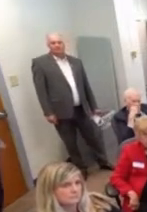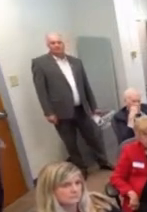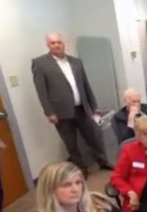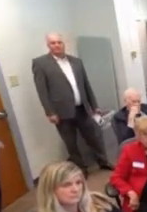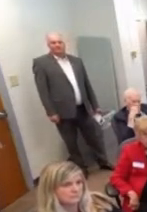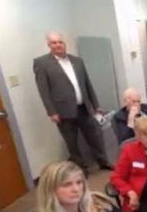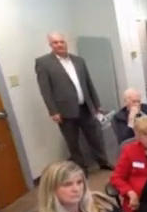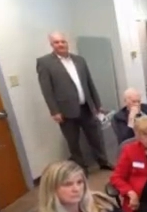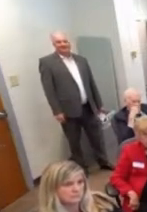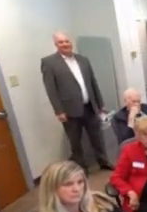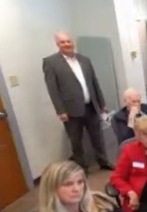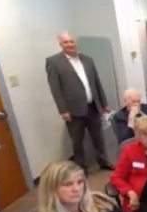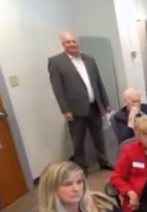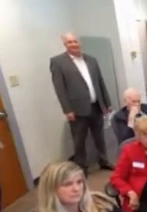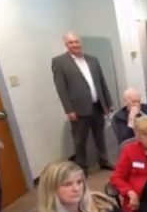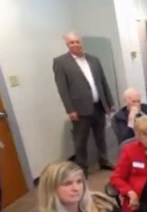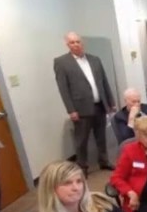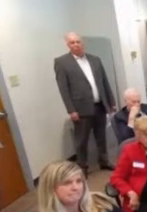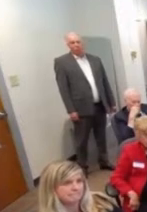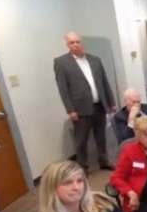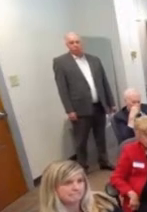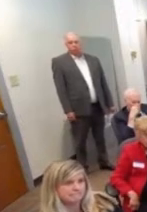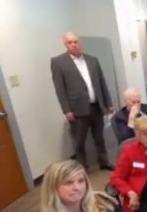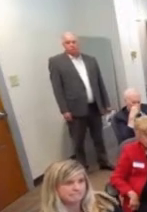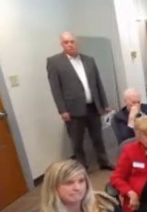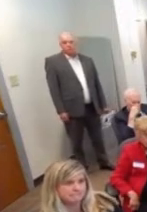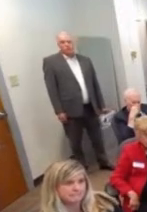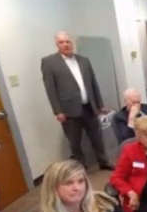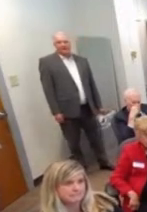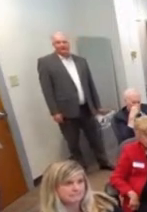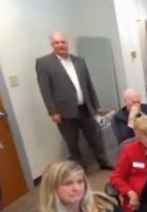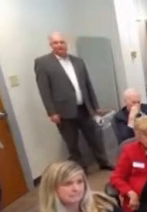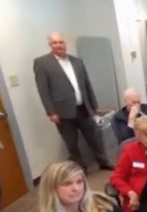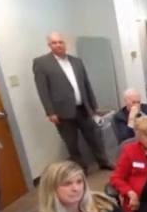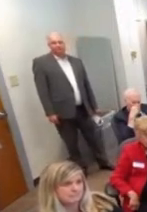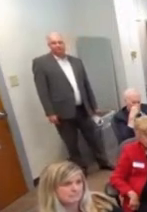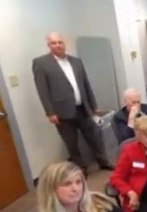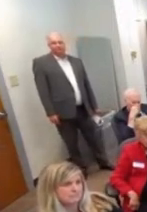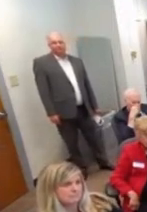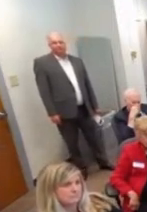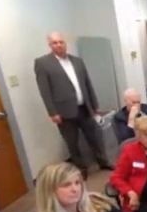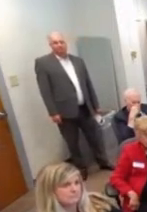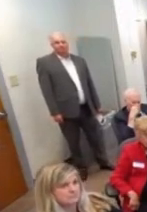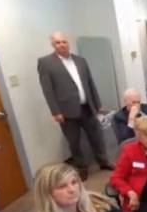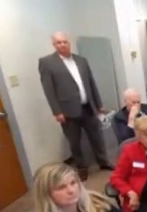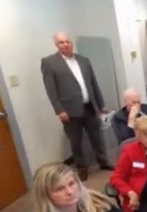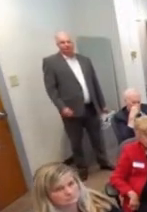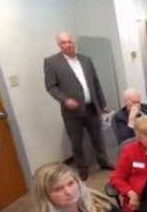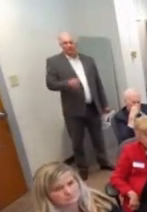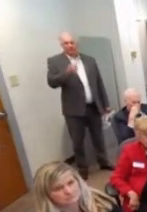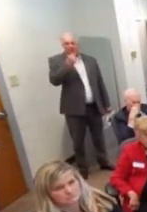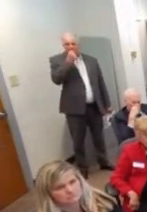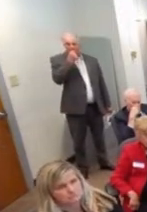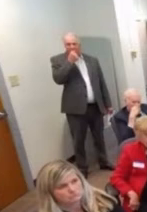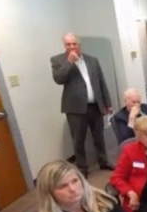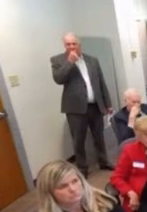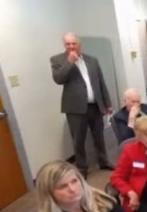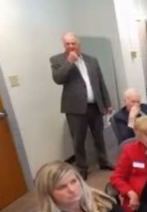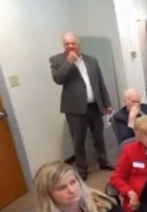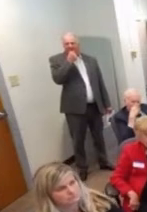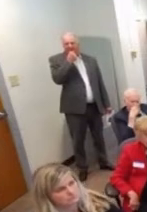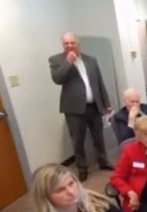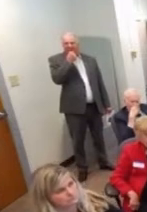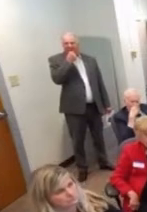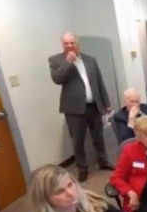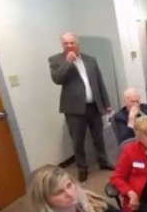about double uh to do this next year so we really want to start that timeline and work a lot sooner so just wanted to to bring